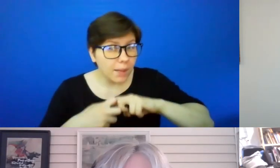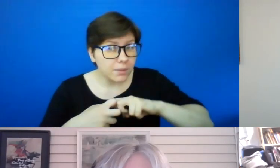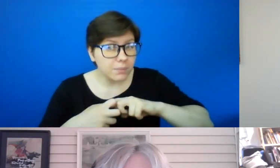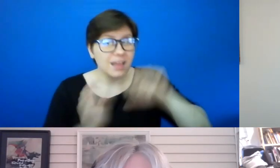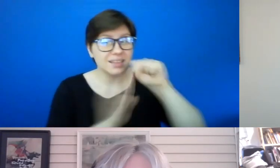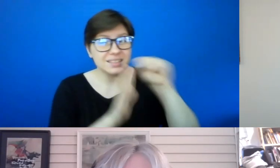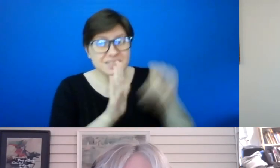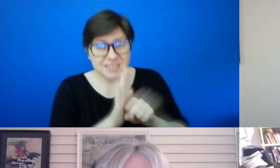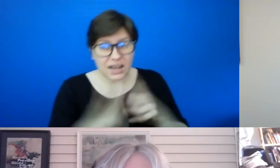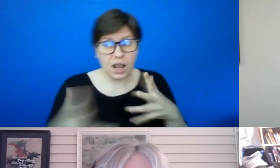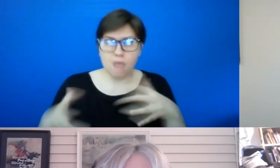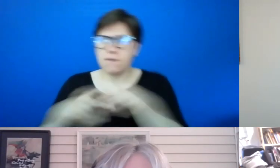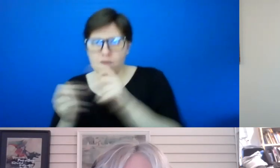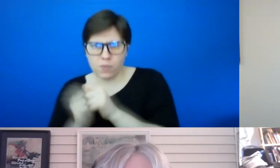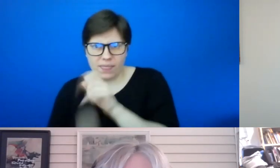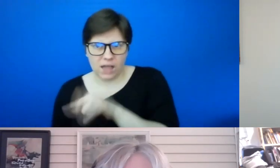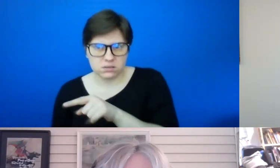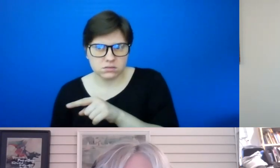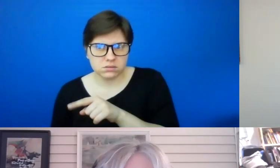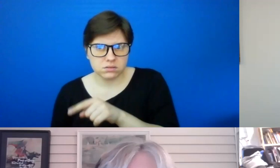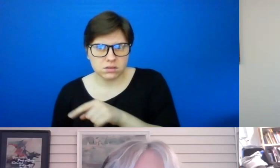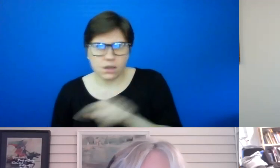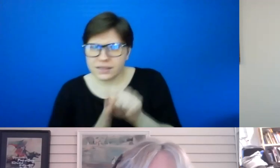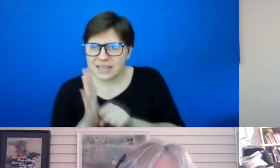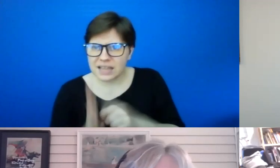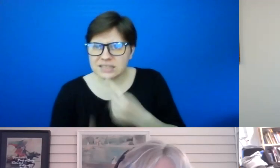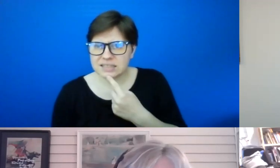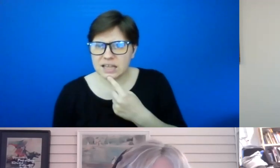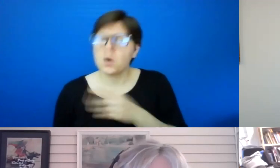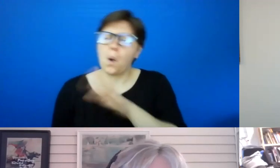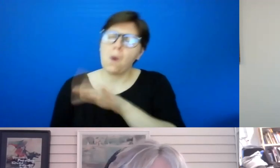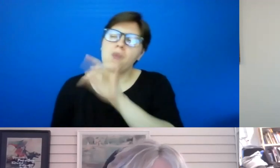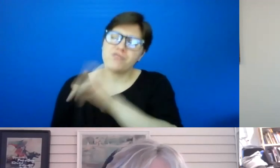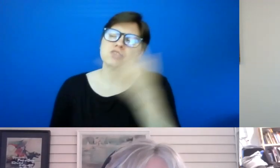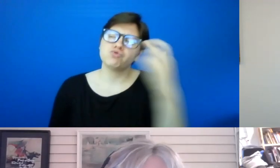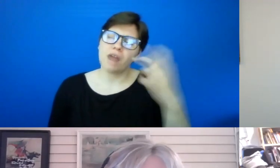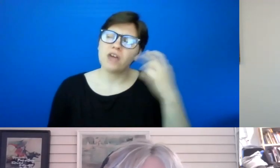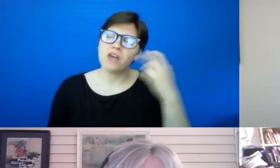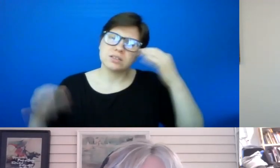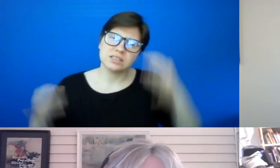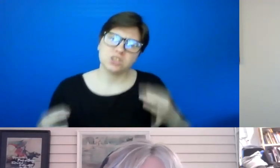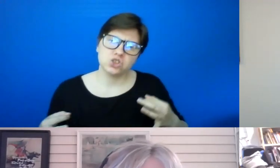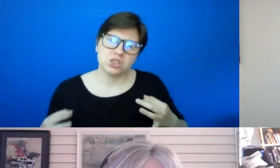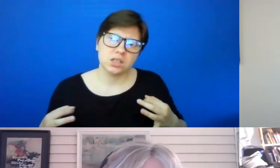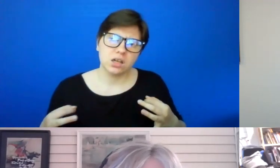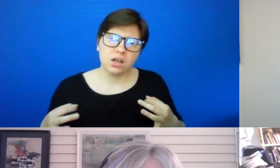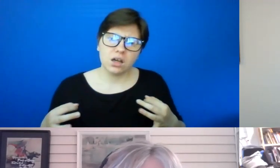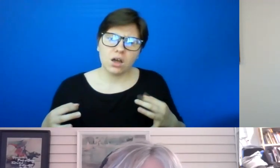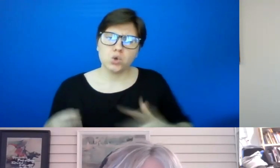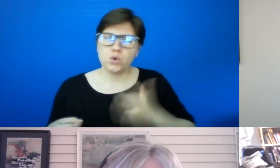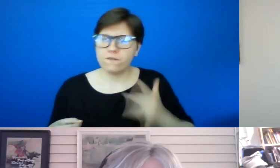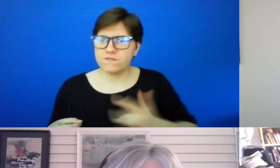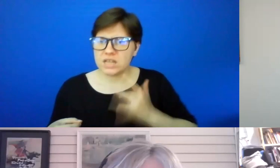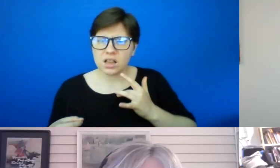getting involved. The state is saying it's a rational decision to feel lack